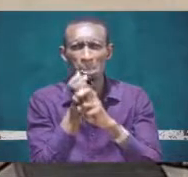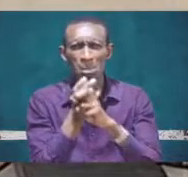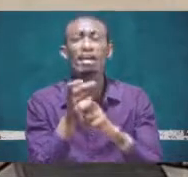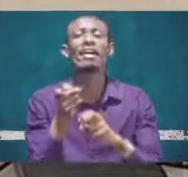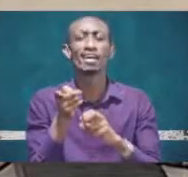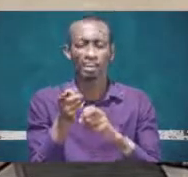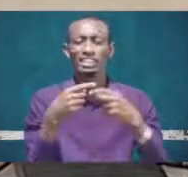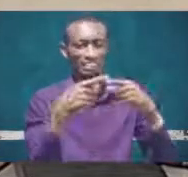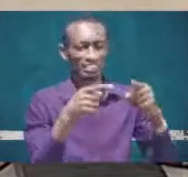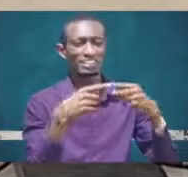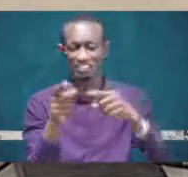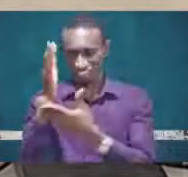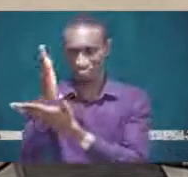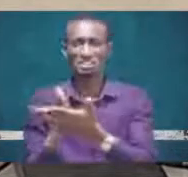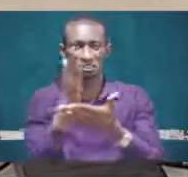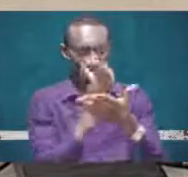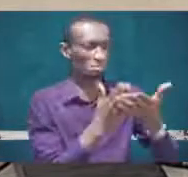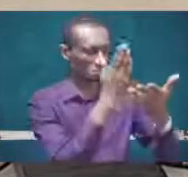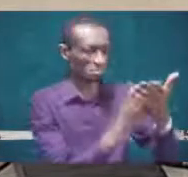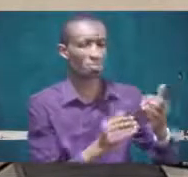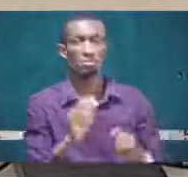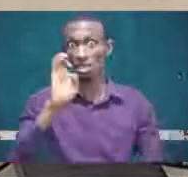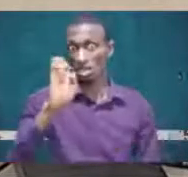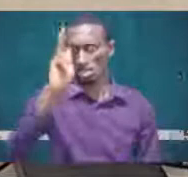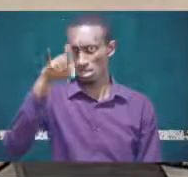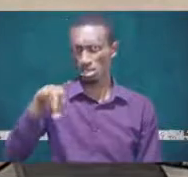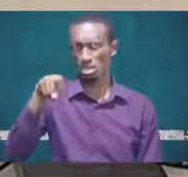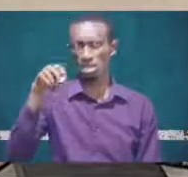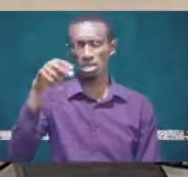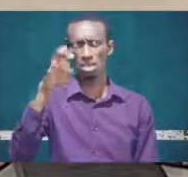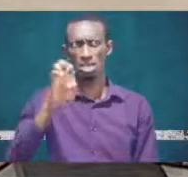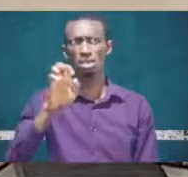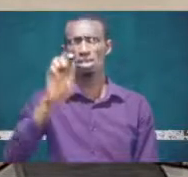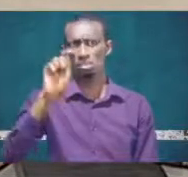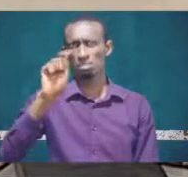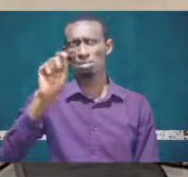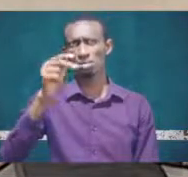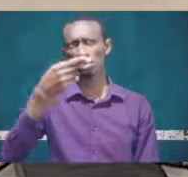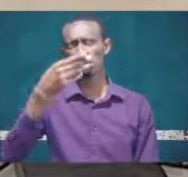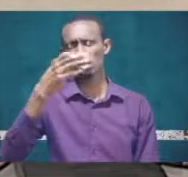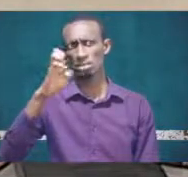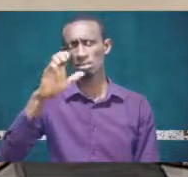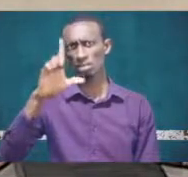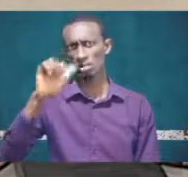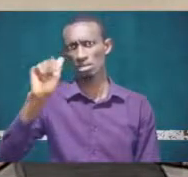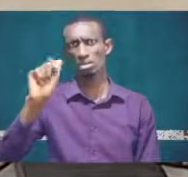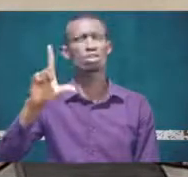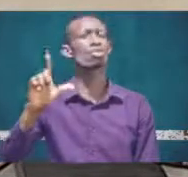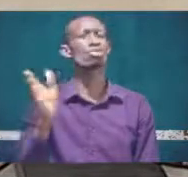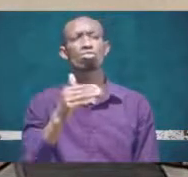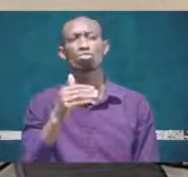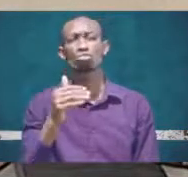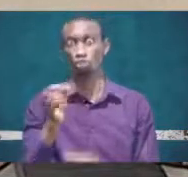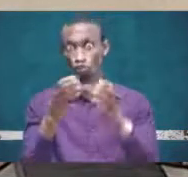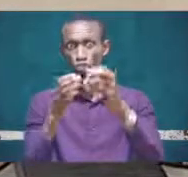epithelial tissues. And now you have understood what the term simple means, what the term